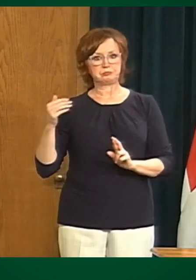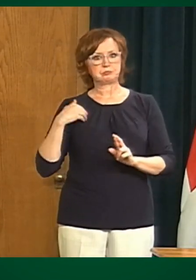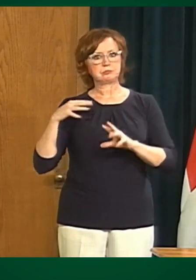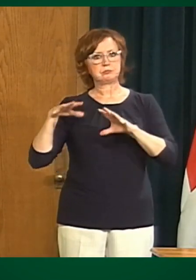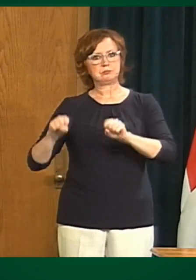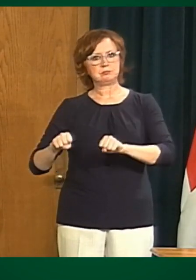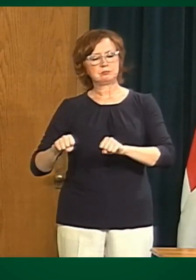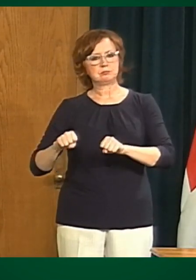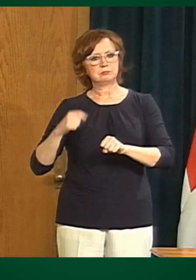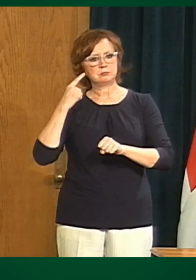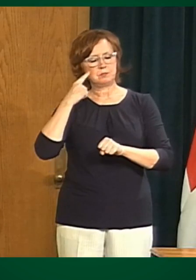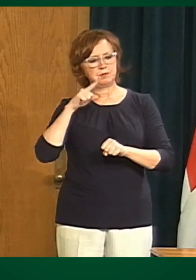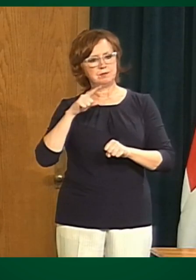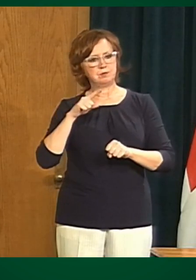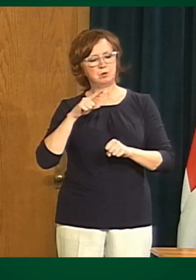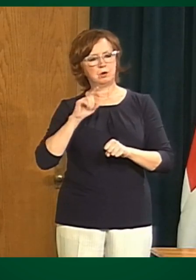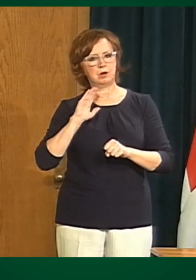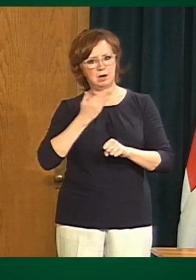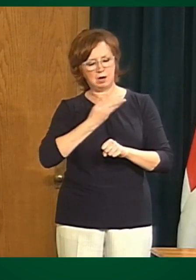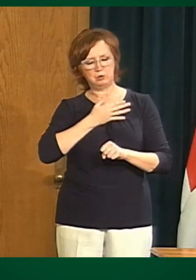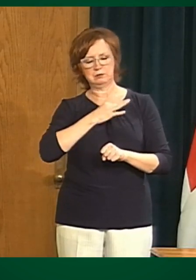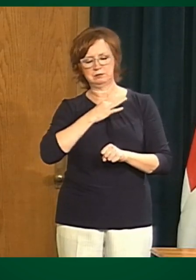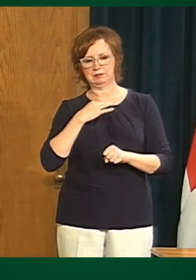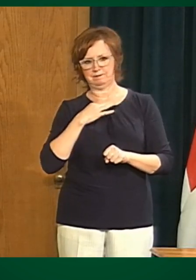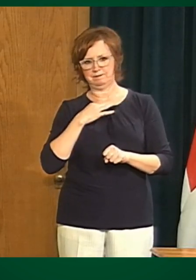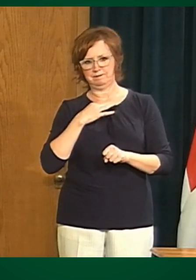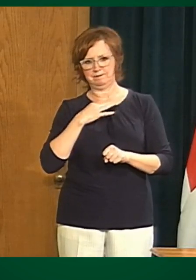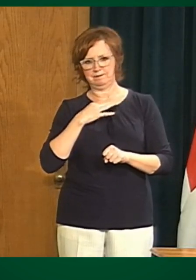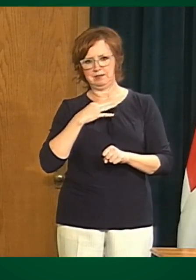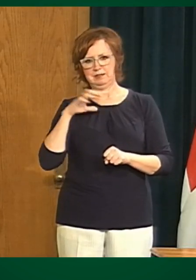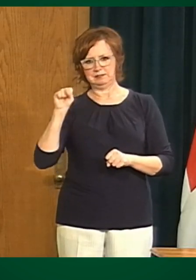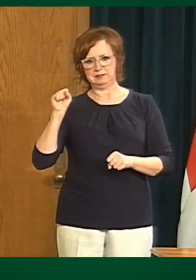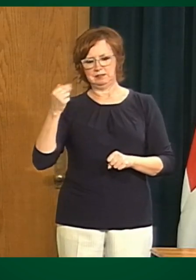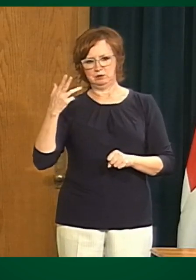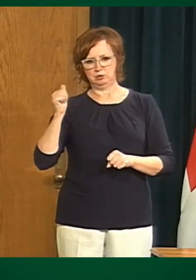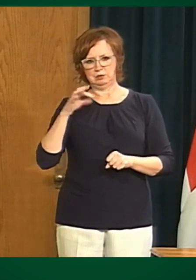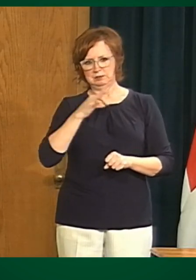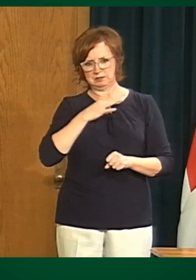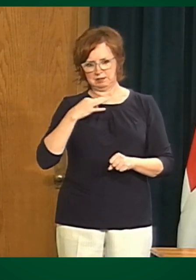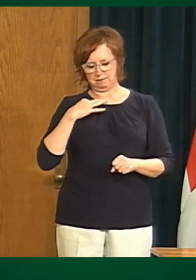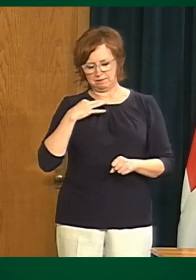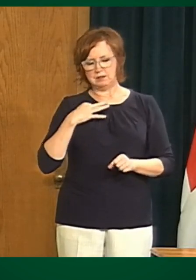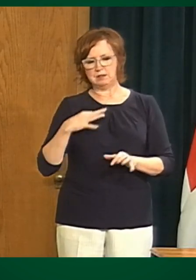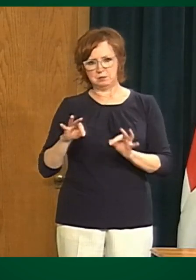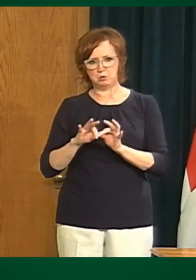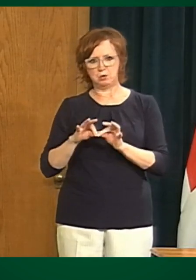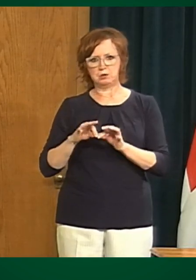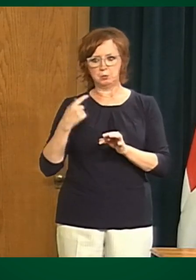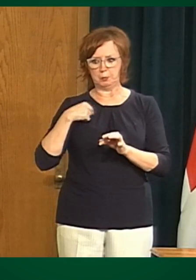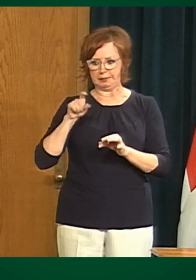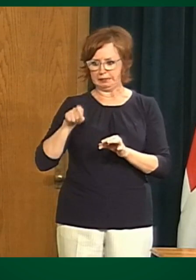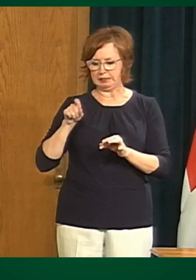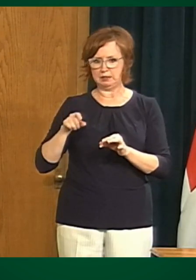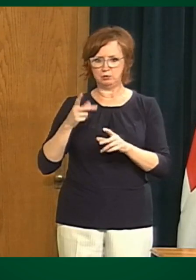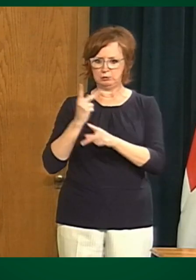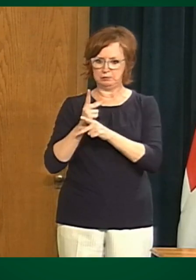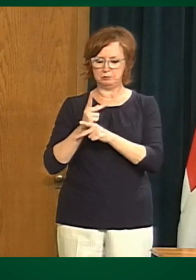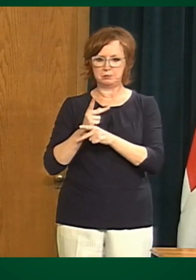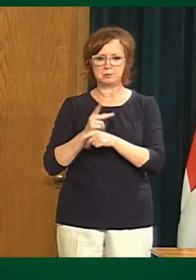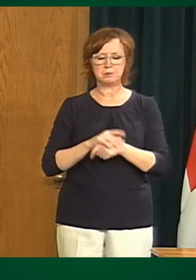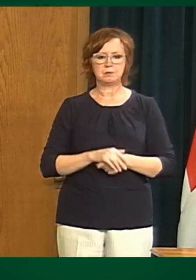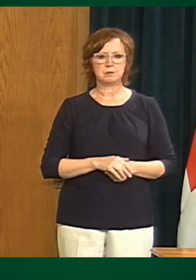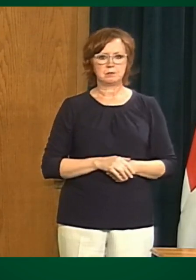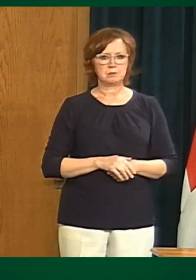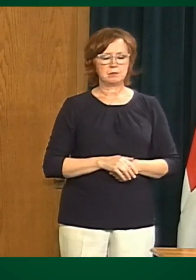reserving for our medical staff to use in our healthcare system, of which we will and quite likely